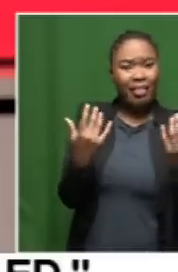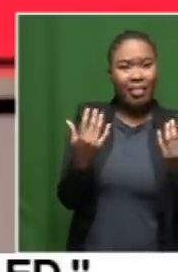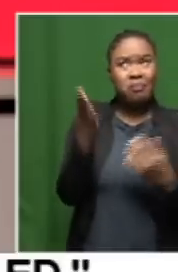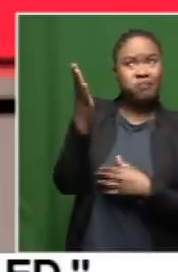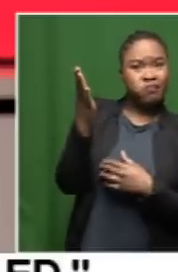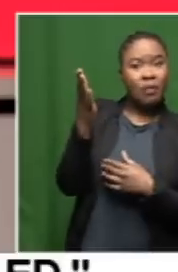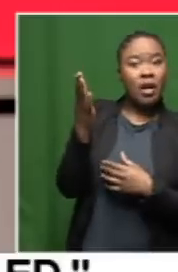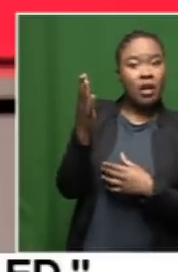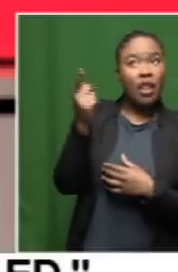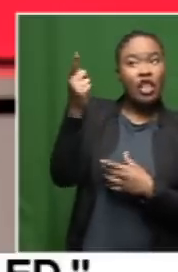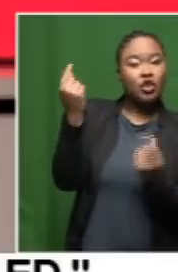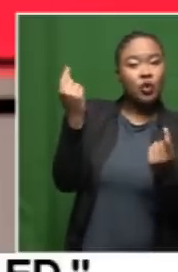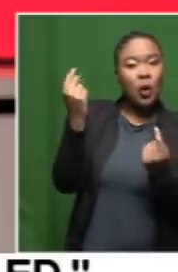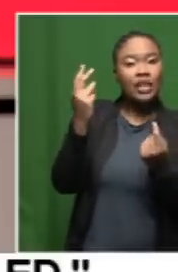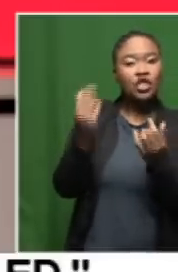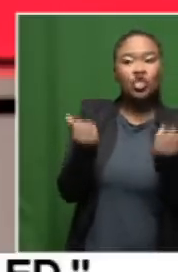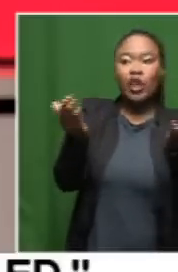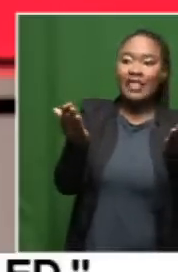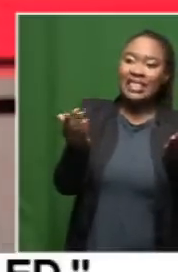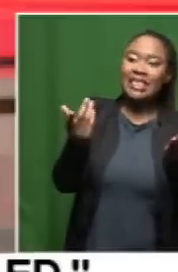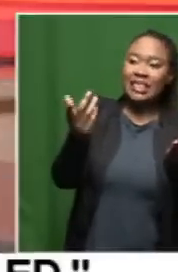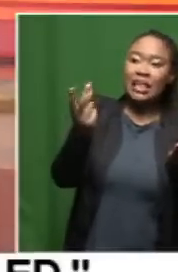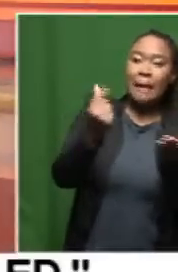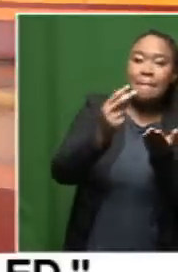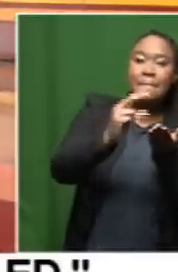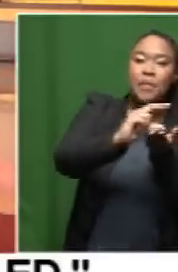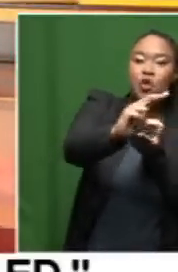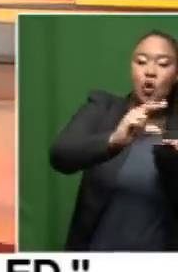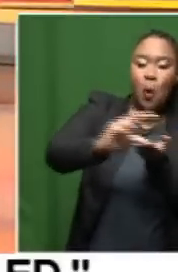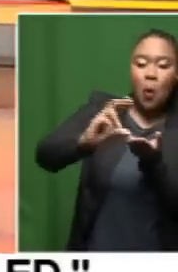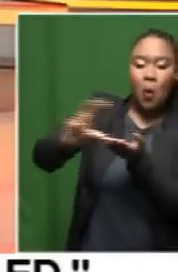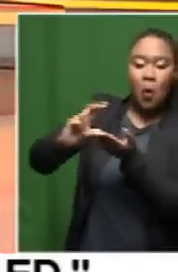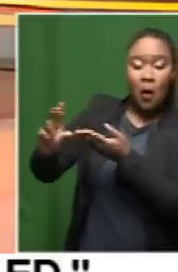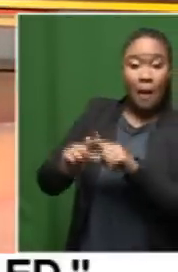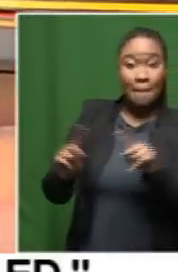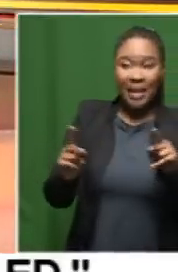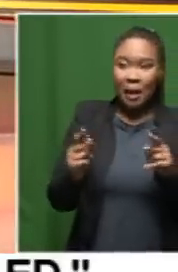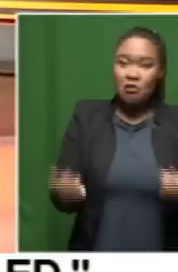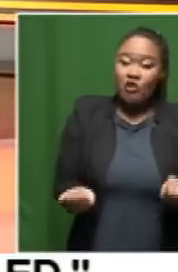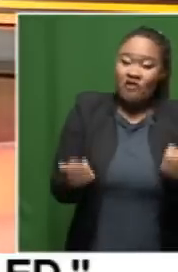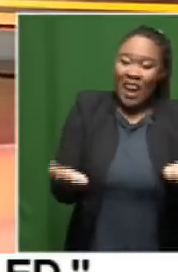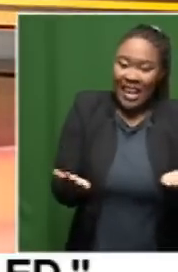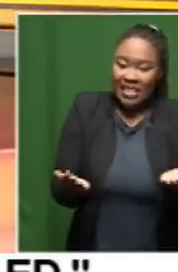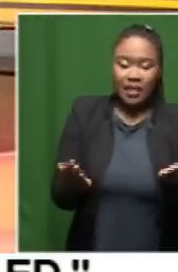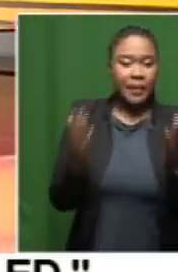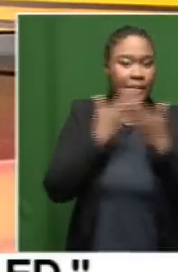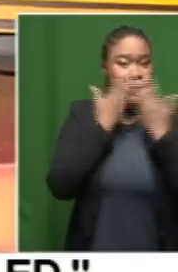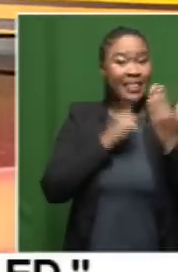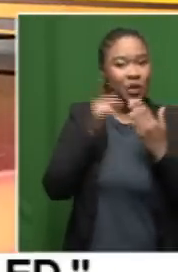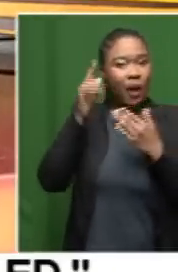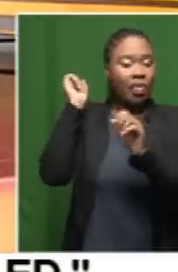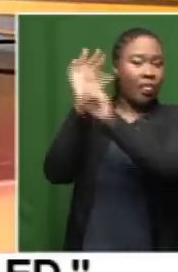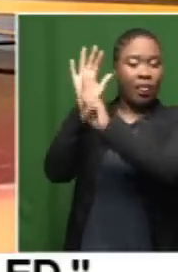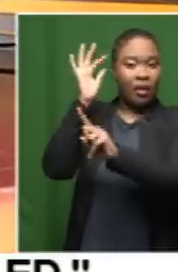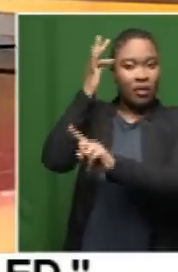their function is to procure services instead of providing services from outside. And that has killed the capacity of the state. And the private